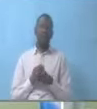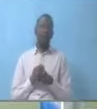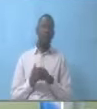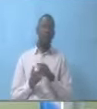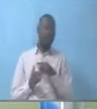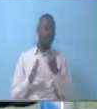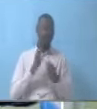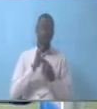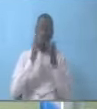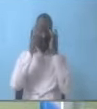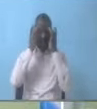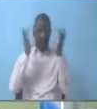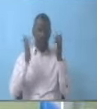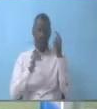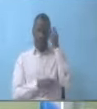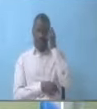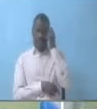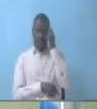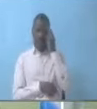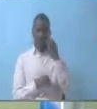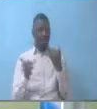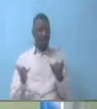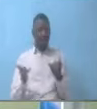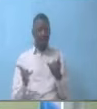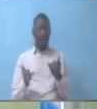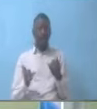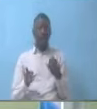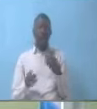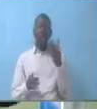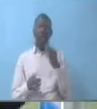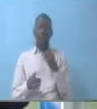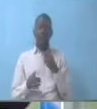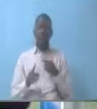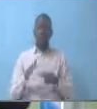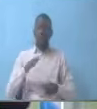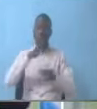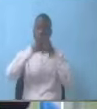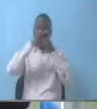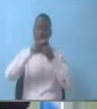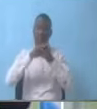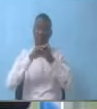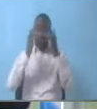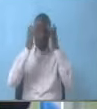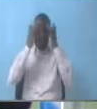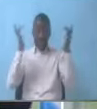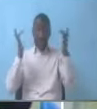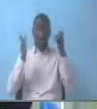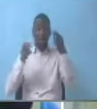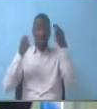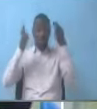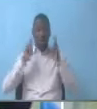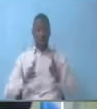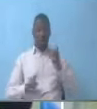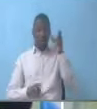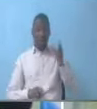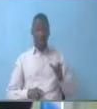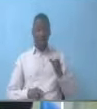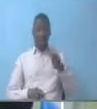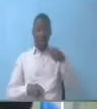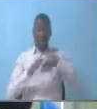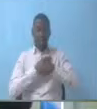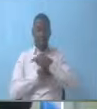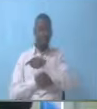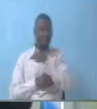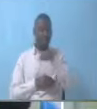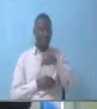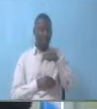every recently qualified lawyer in this country is directed to that case.